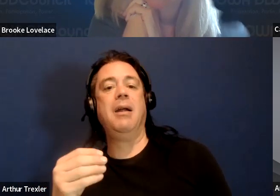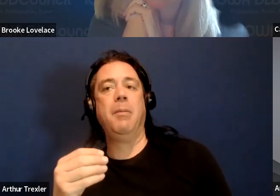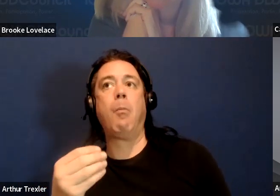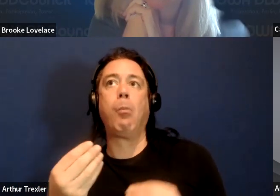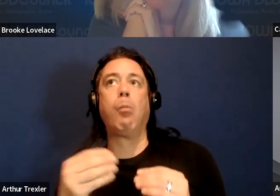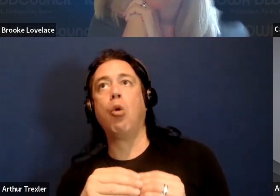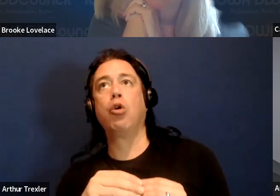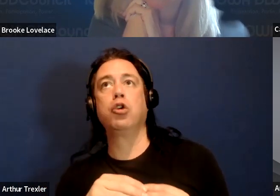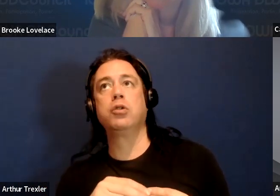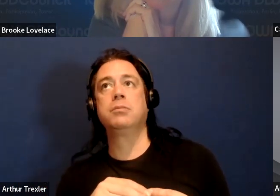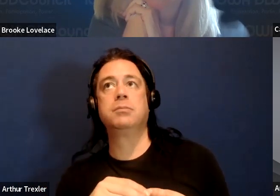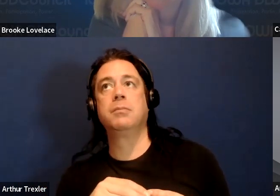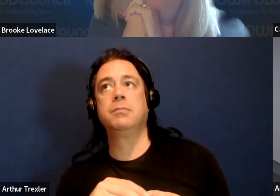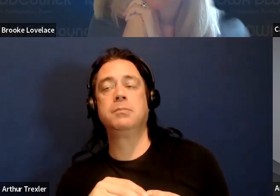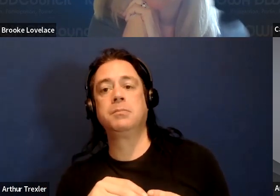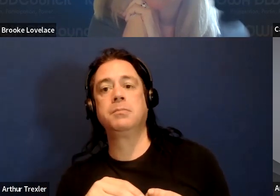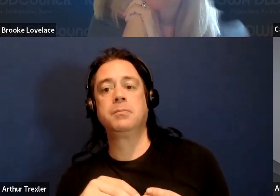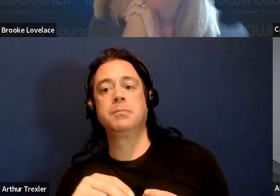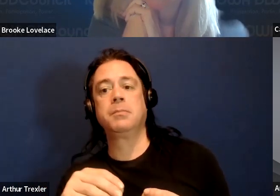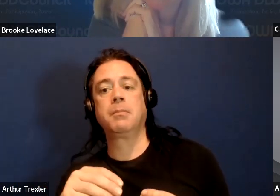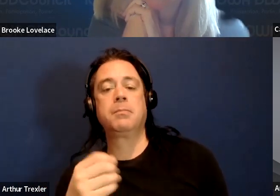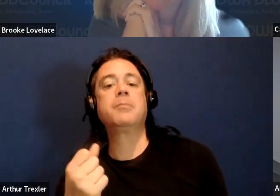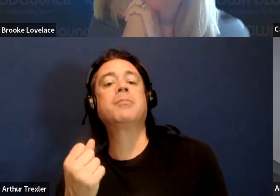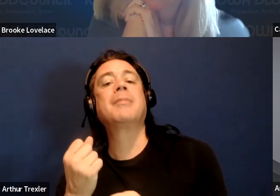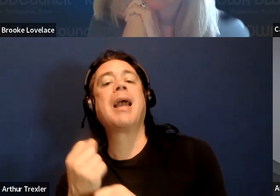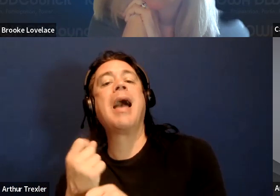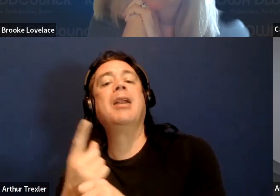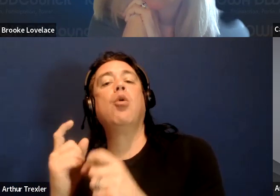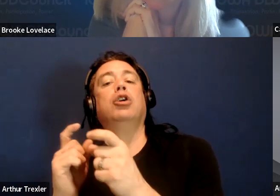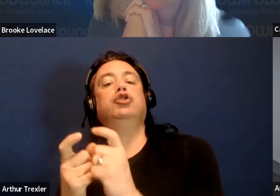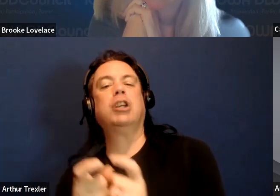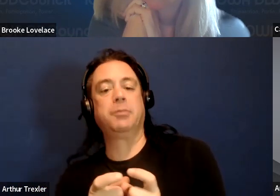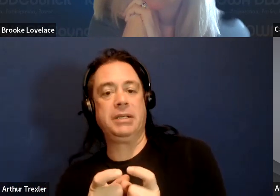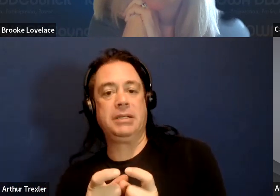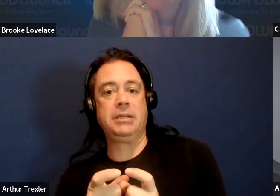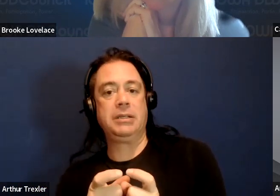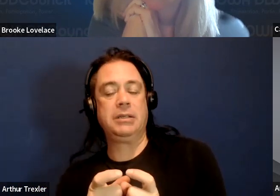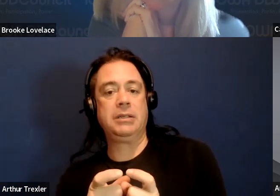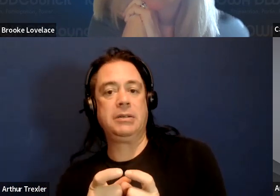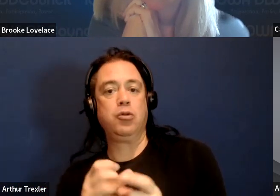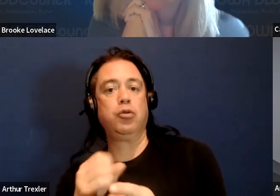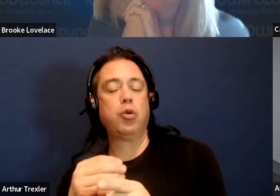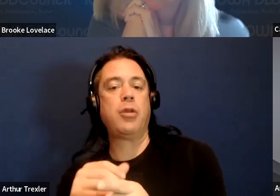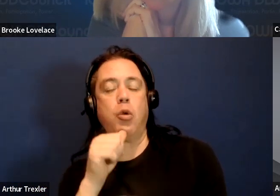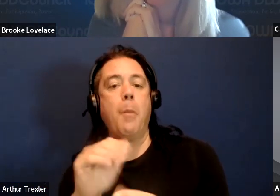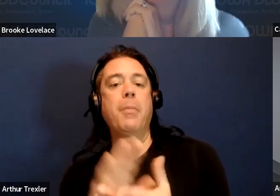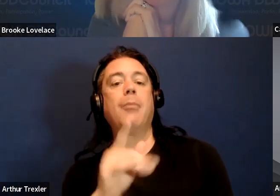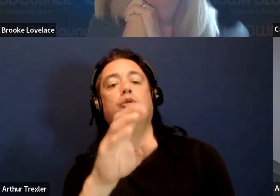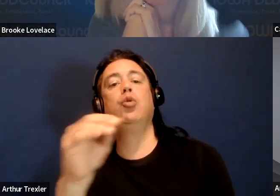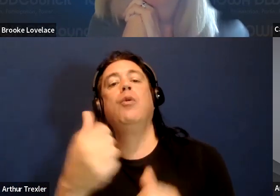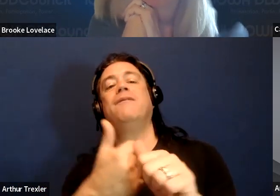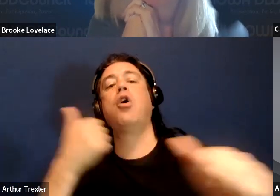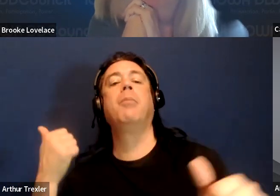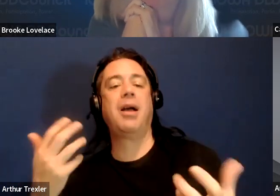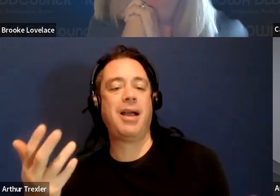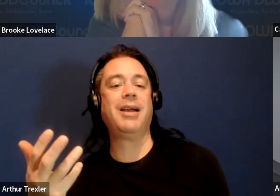and a more that there be an annual adjustment so that they're don't get so far behind like